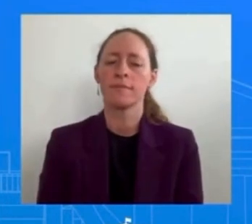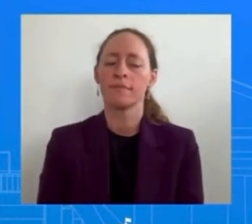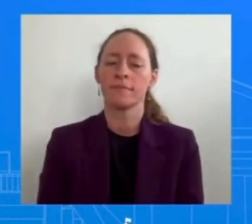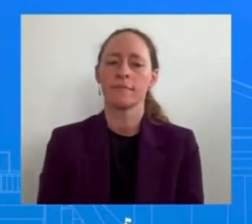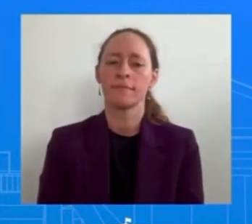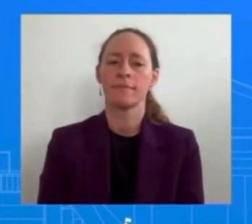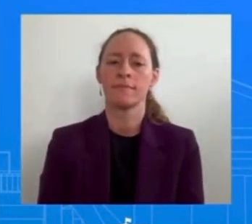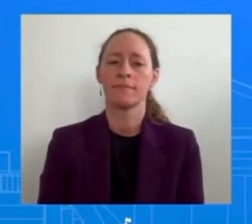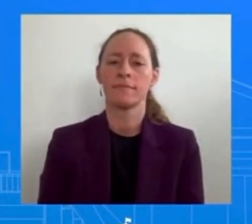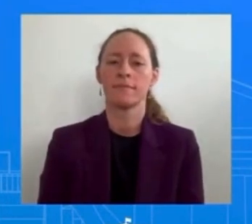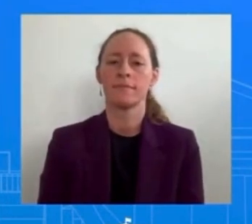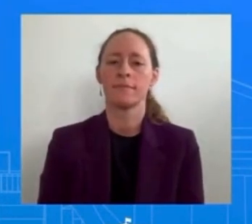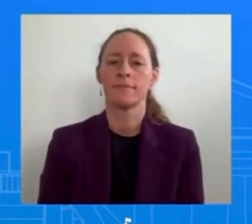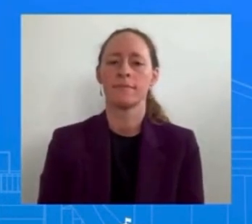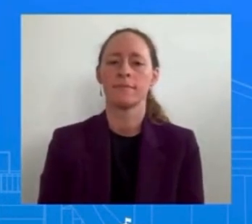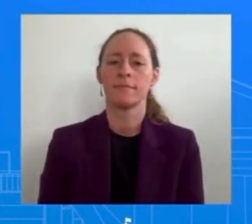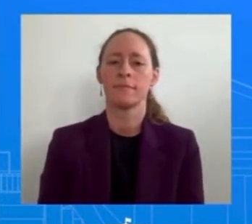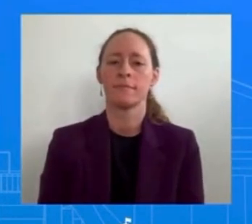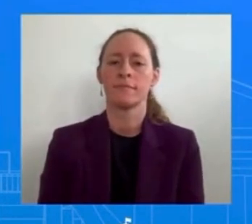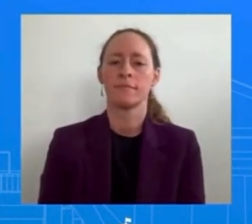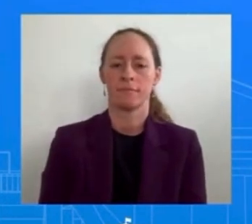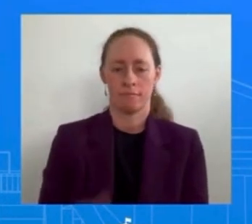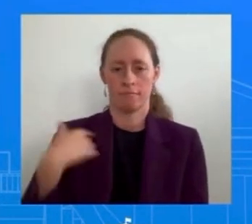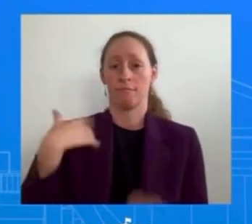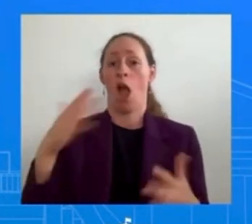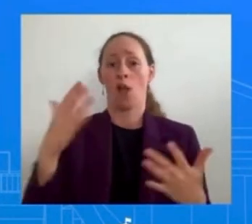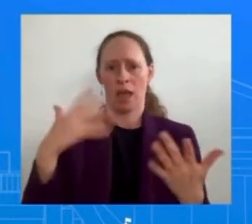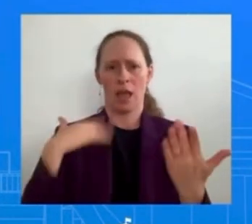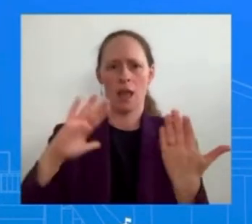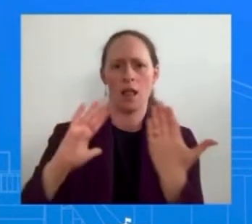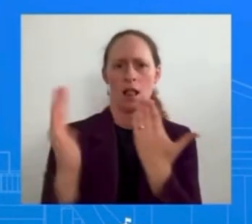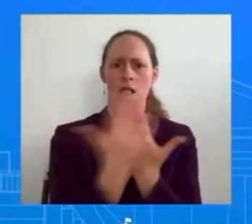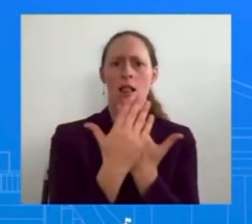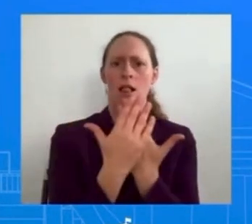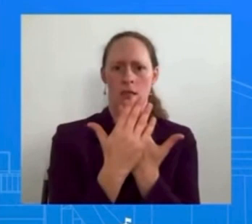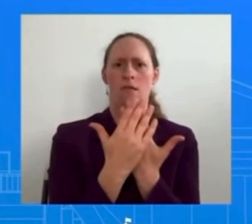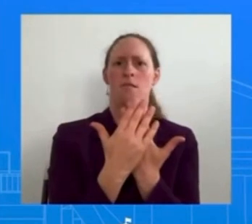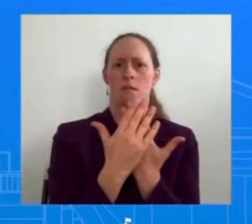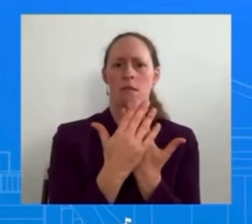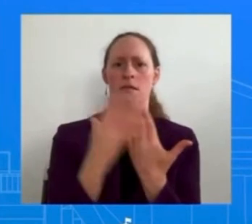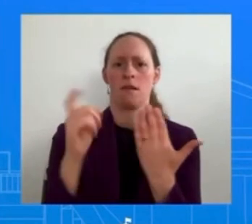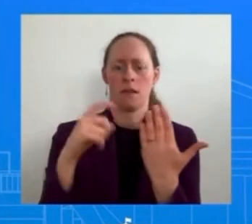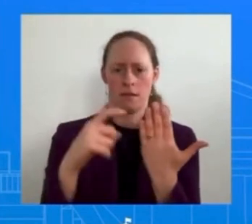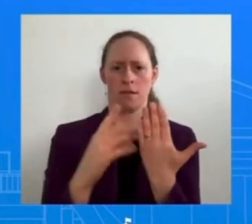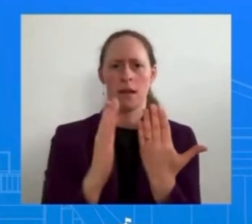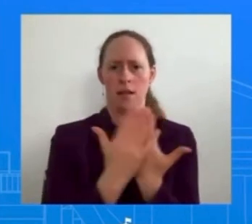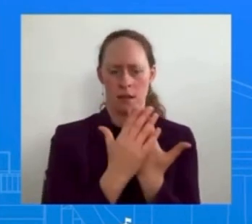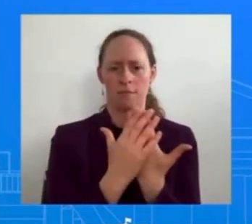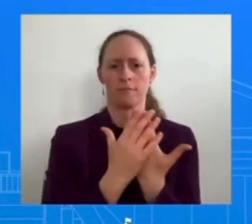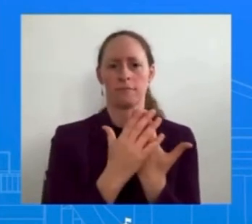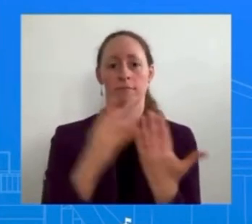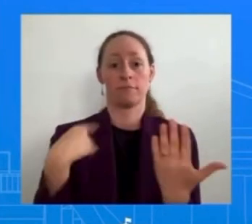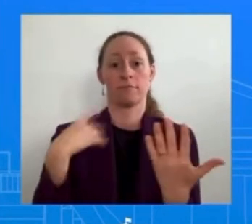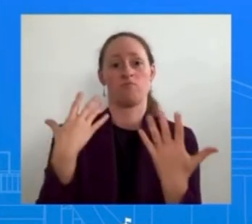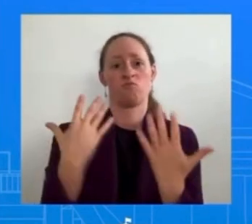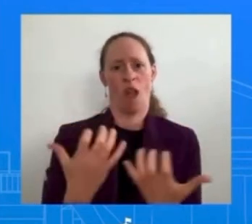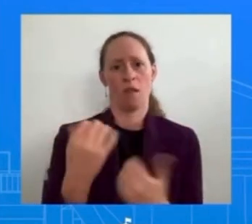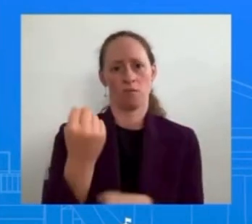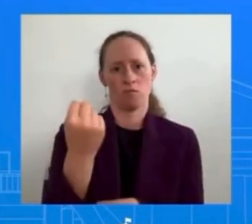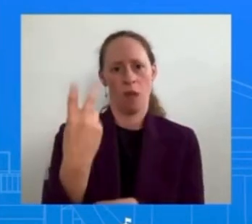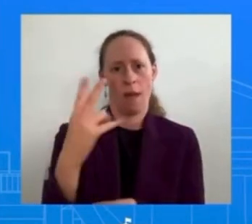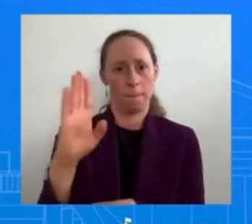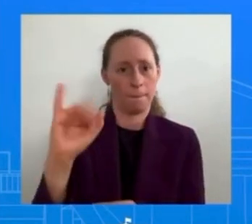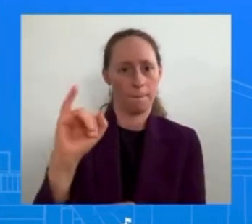there for $12 billion. Again, we have enough funding to support the ongoing response efforts because we take events like this